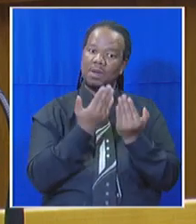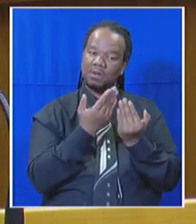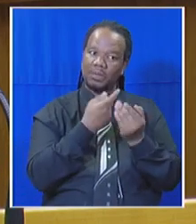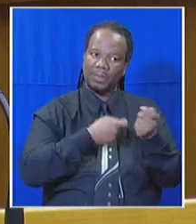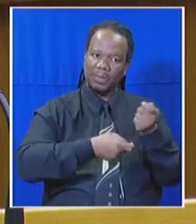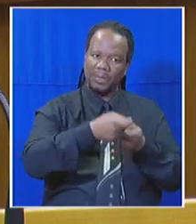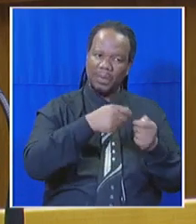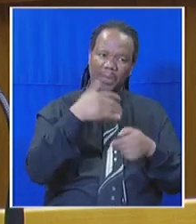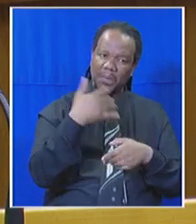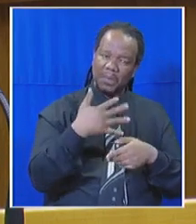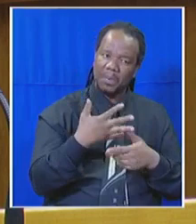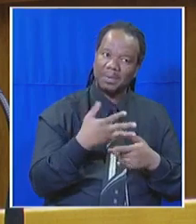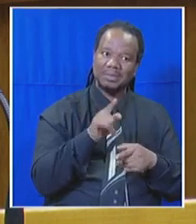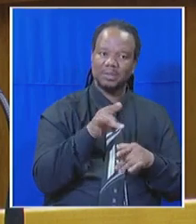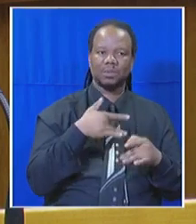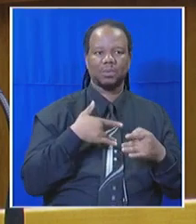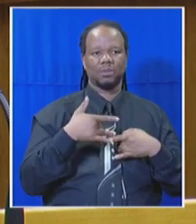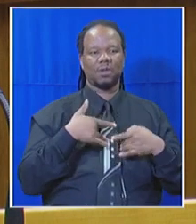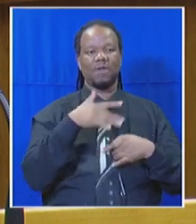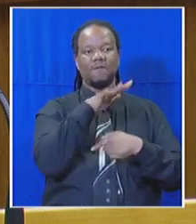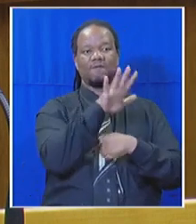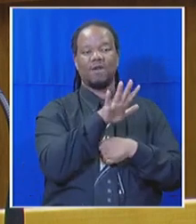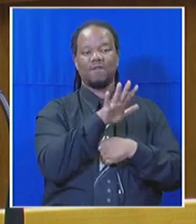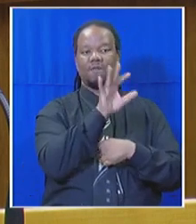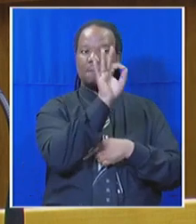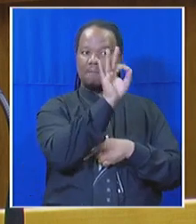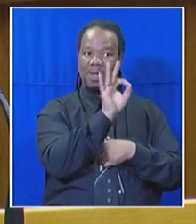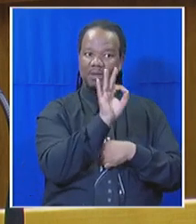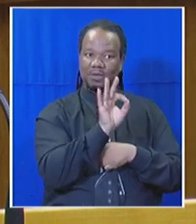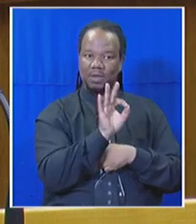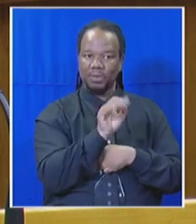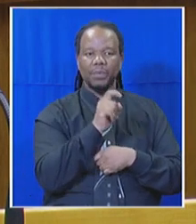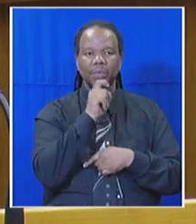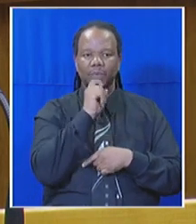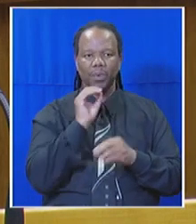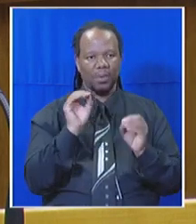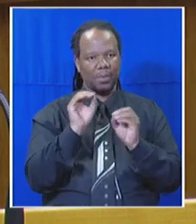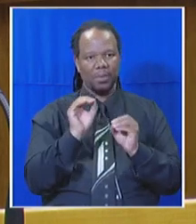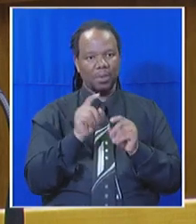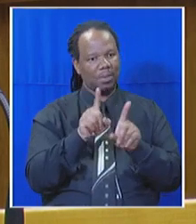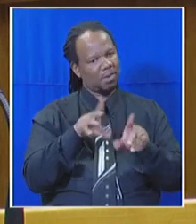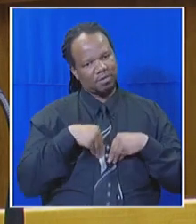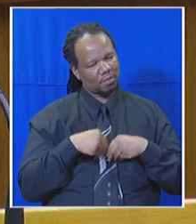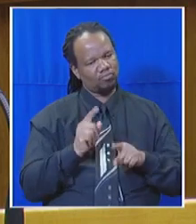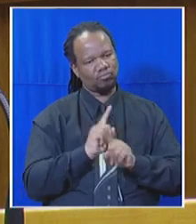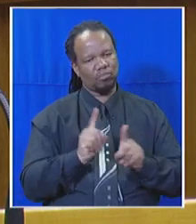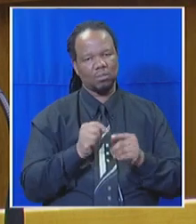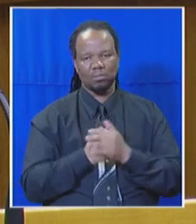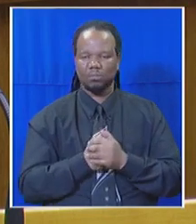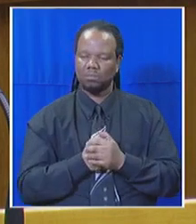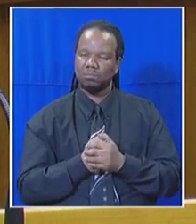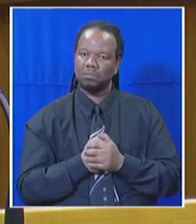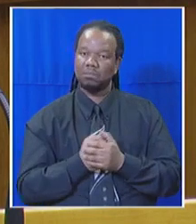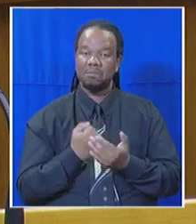serious concern. A 5% of budget underspent is simply unacceptable. If this was principally due